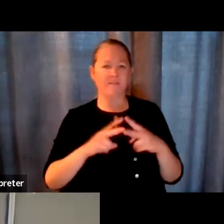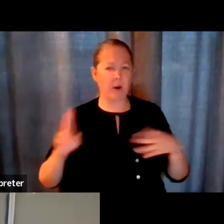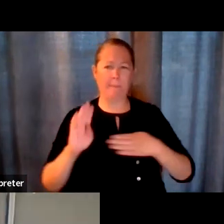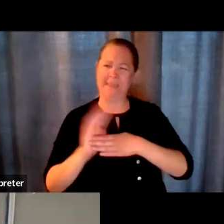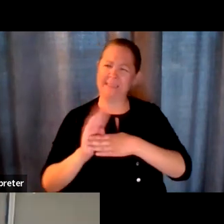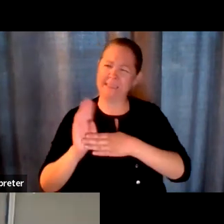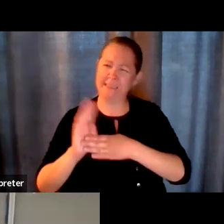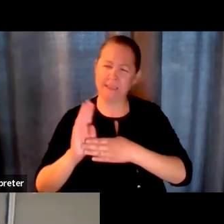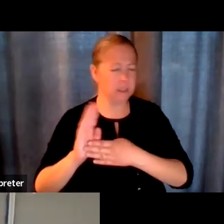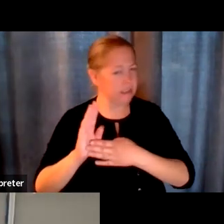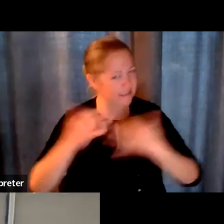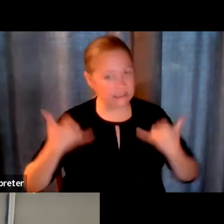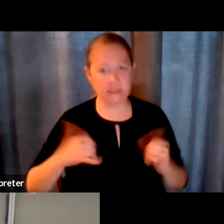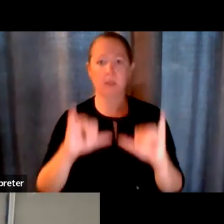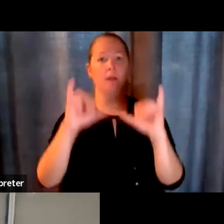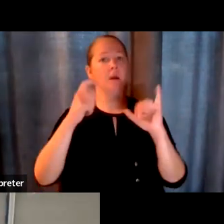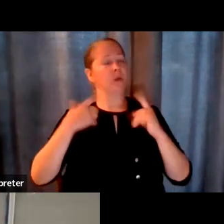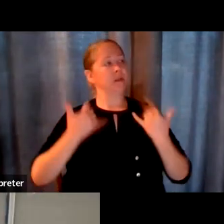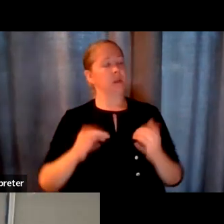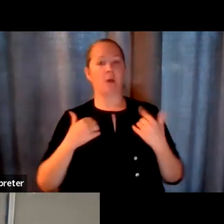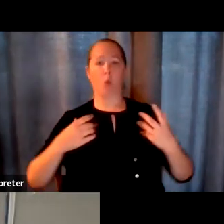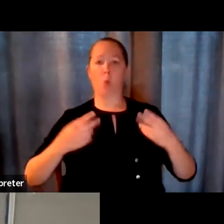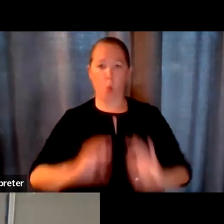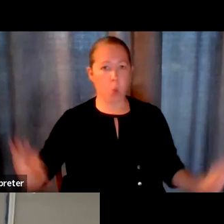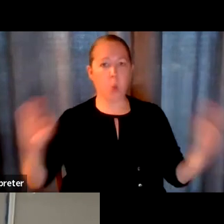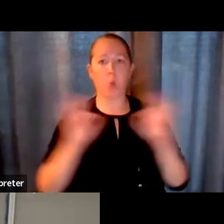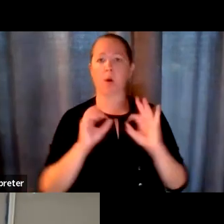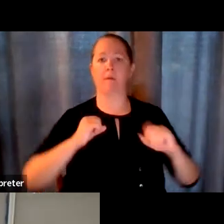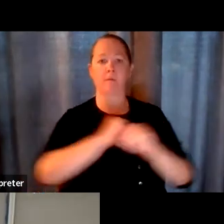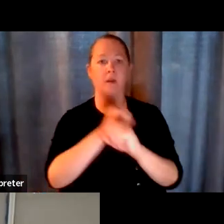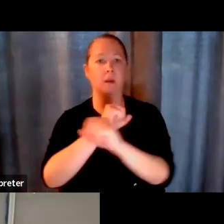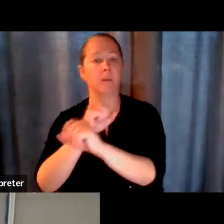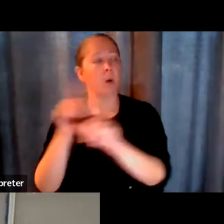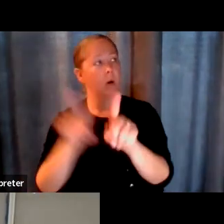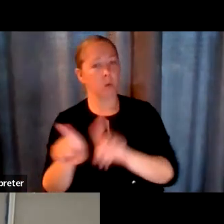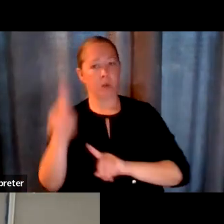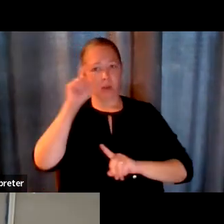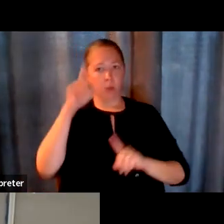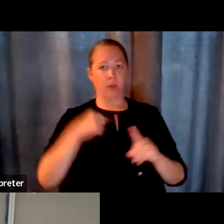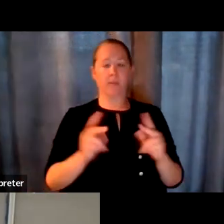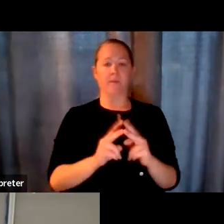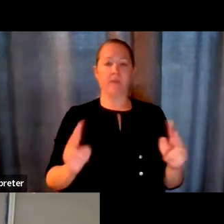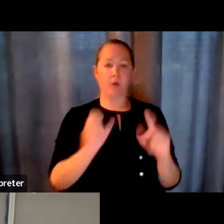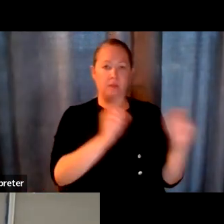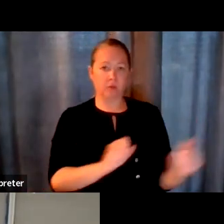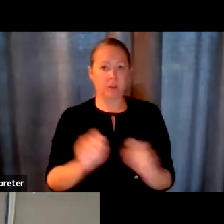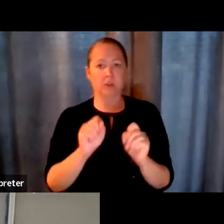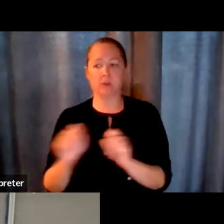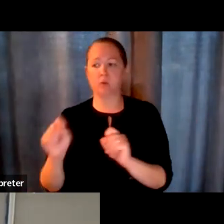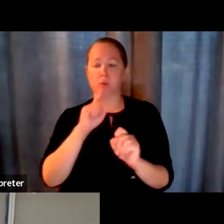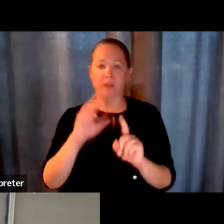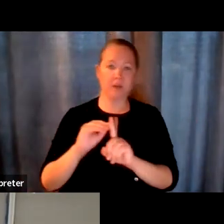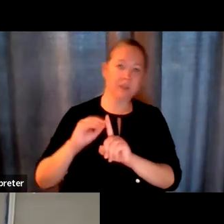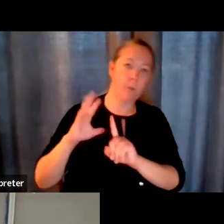many still that are very worth fighting, but we think that we can also be very strategic and bring some to really expose